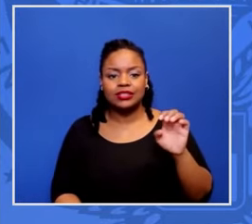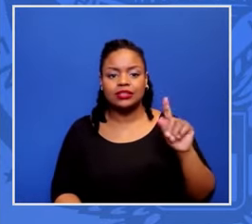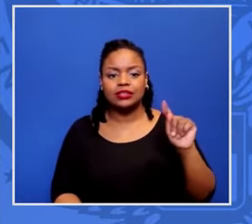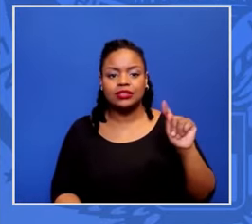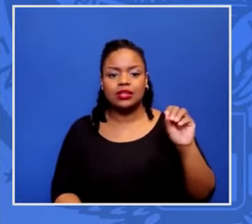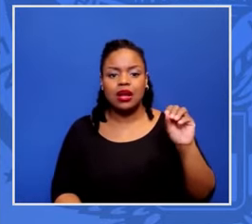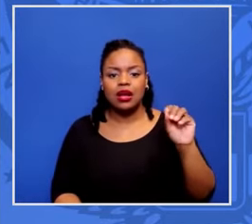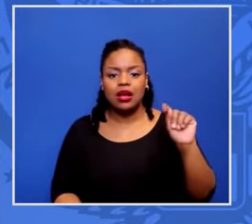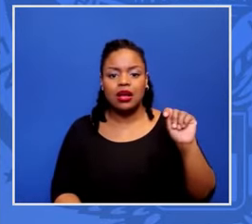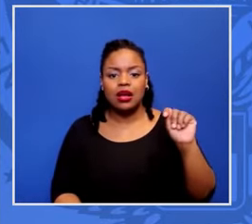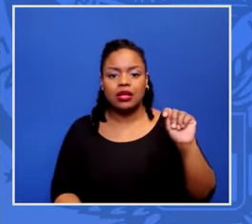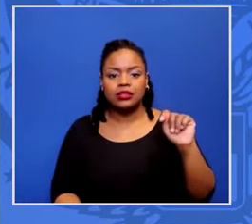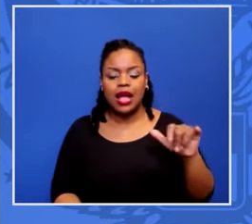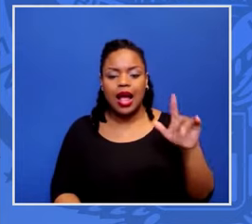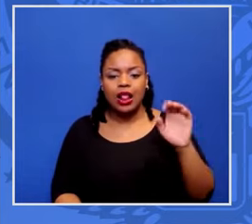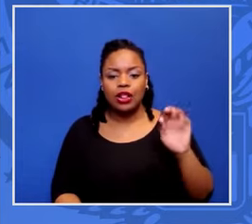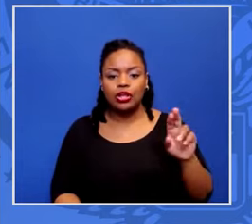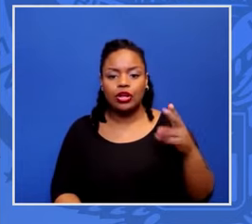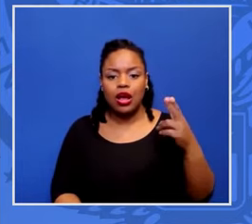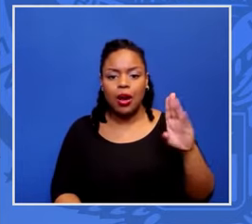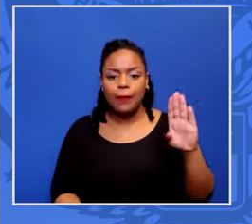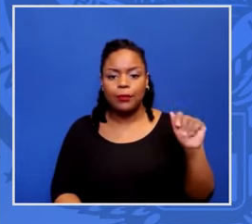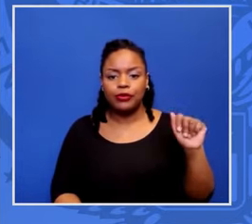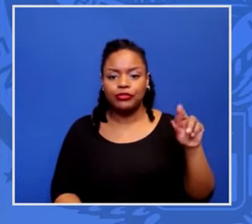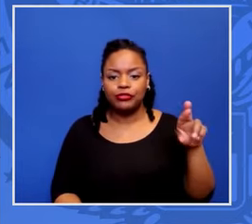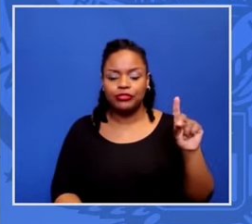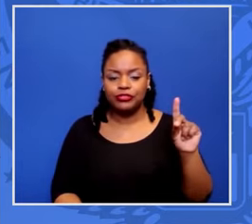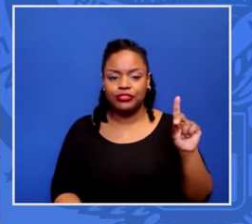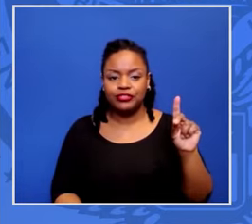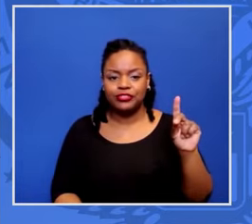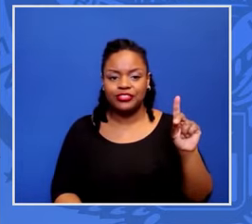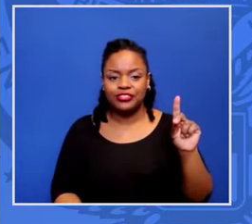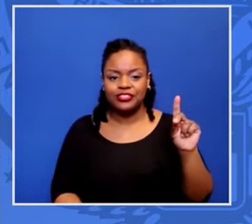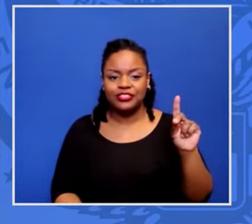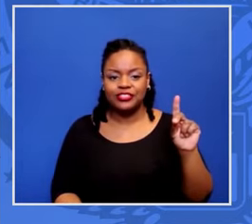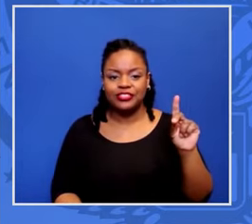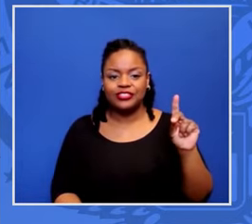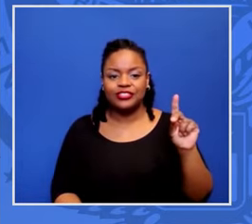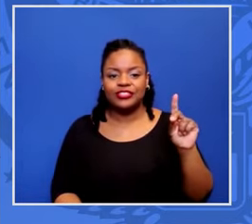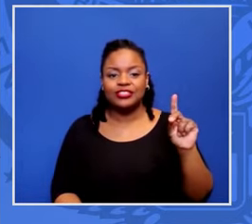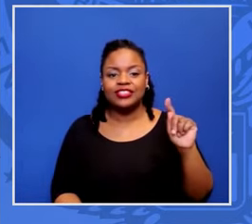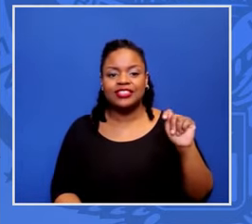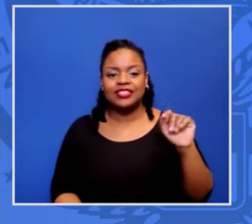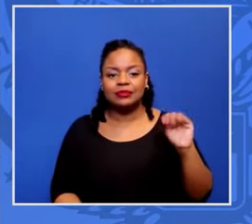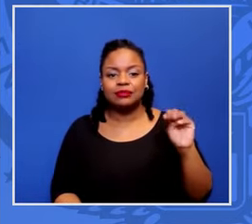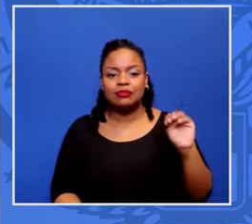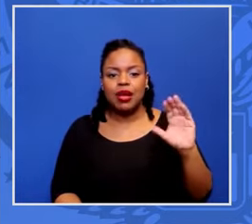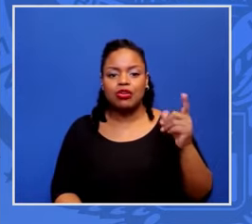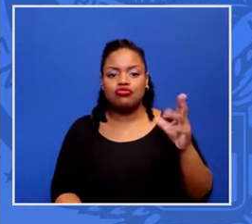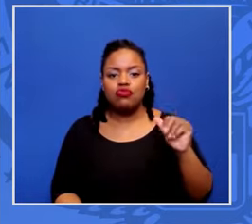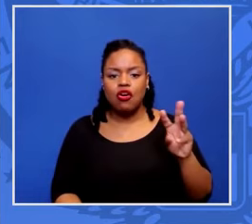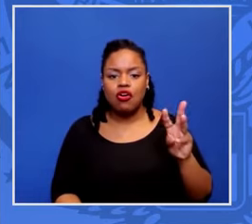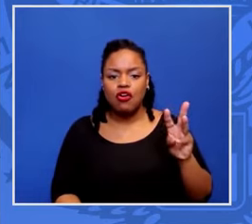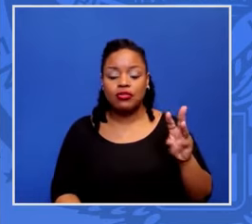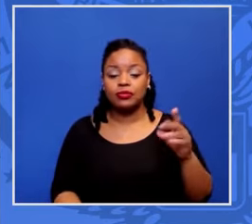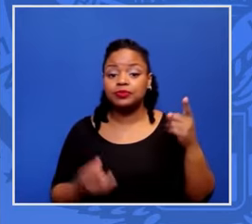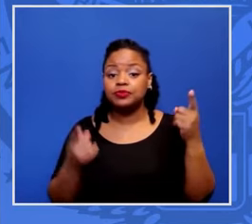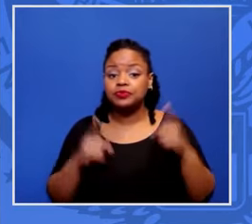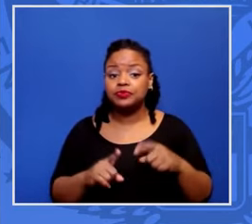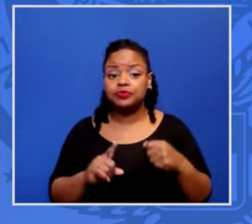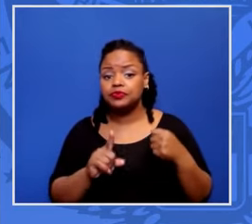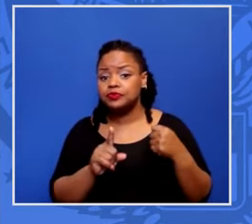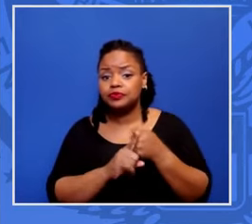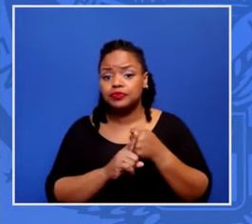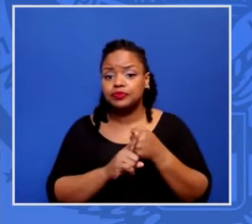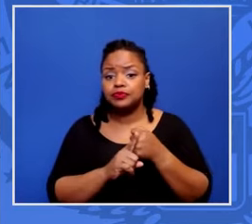frontline workers, thank you. When I was in quarantine with COVID-19, I got to take a good hard look at myself. Inspired by my faith